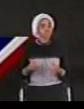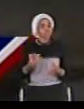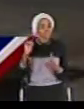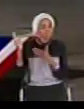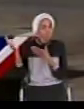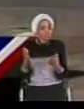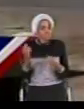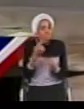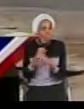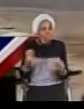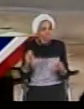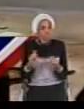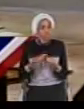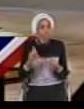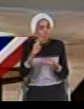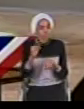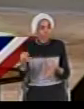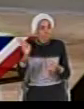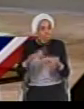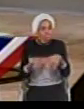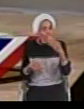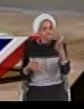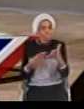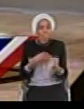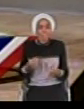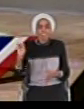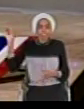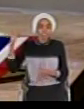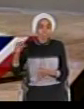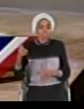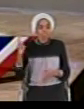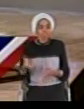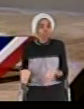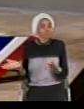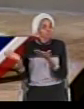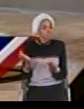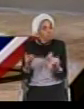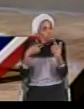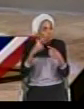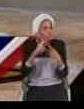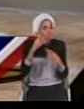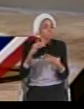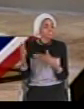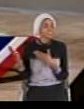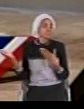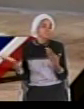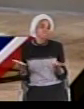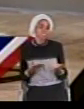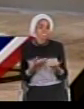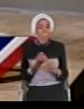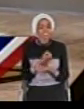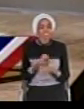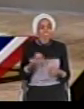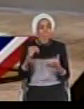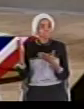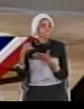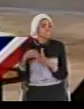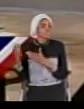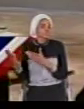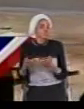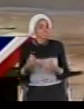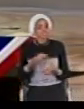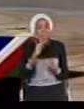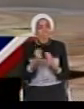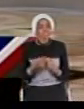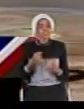you're sitting there and the grace of God comes to you, it brings salvation. It brings transformation. It